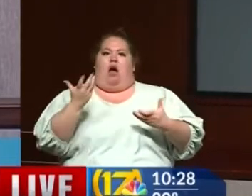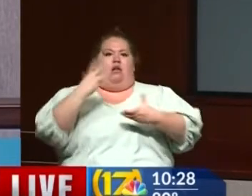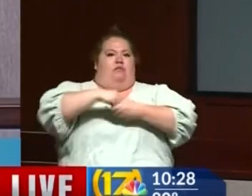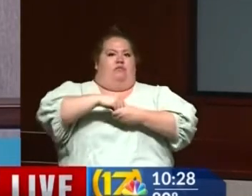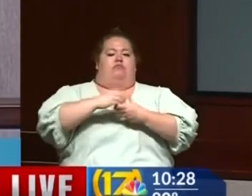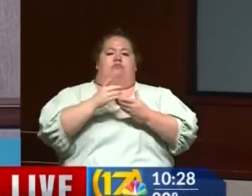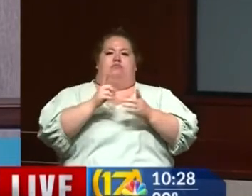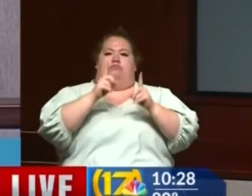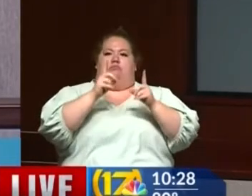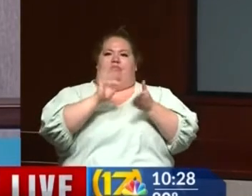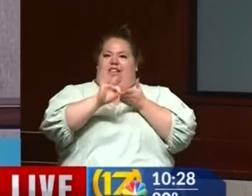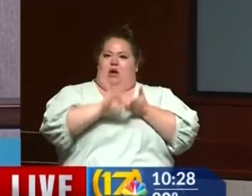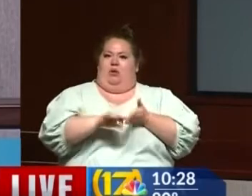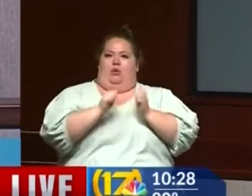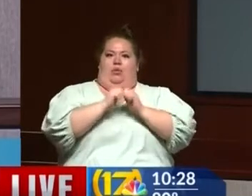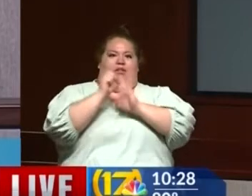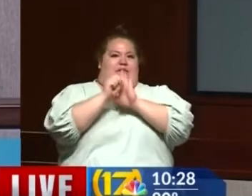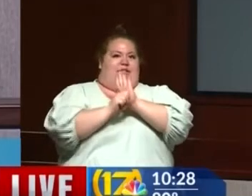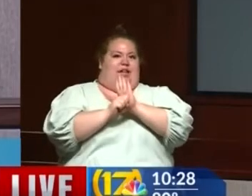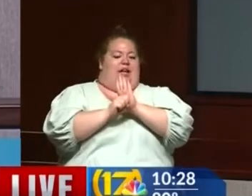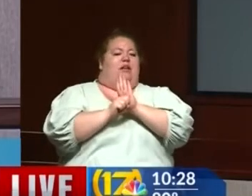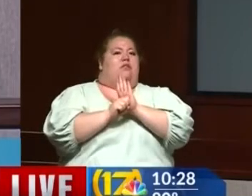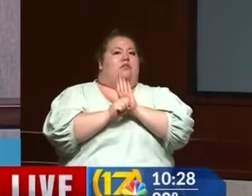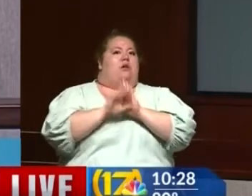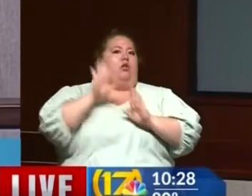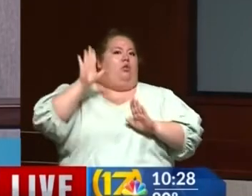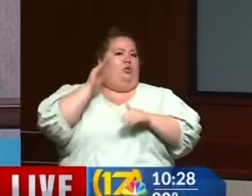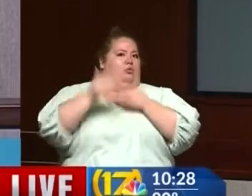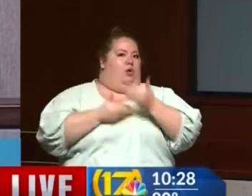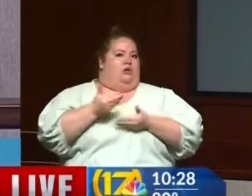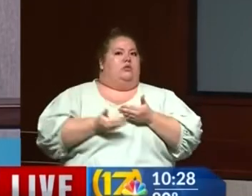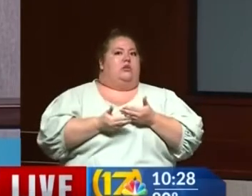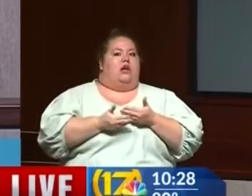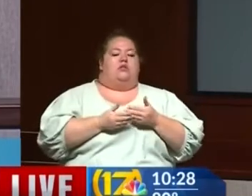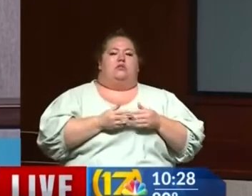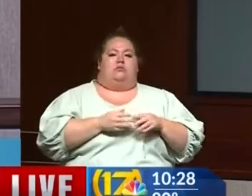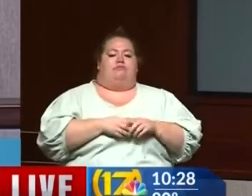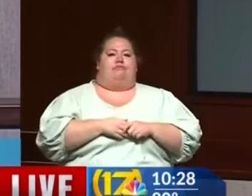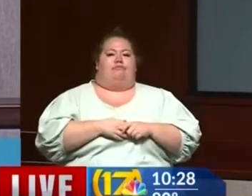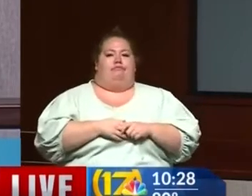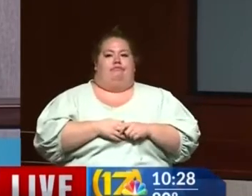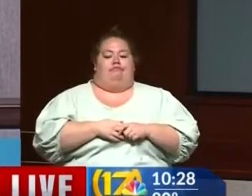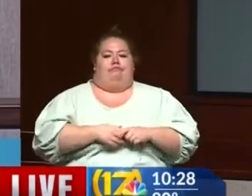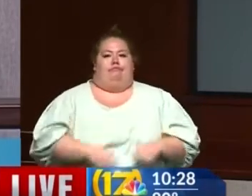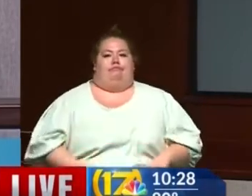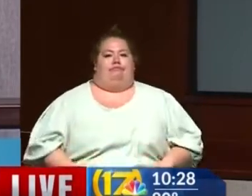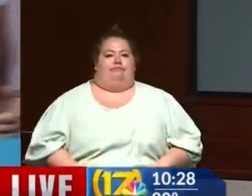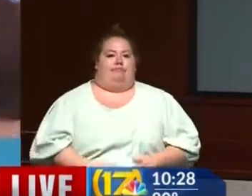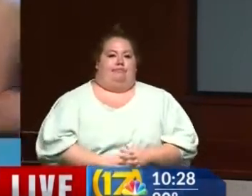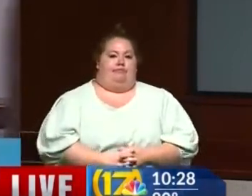state's the state's process for evaluating all of those metrics.